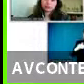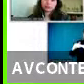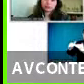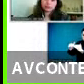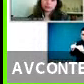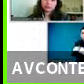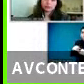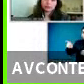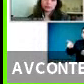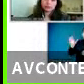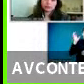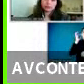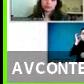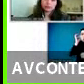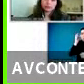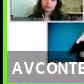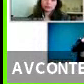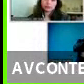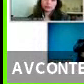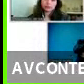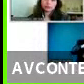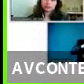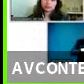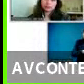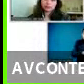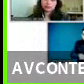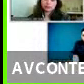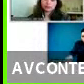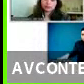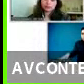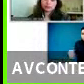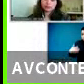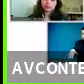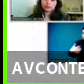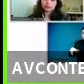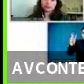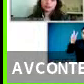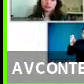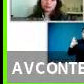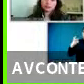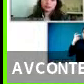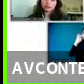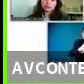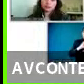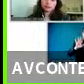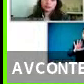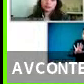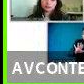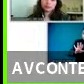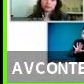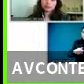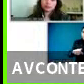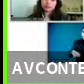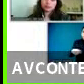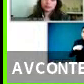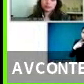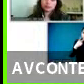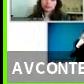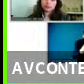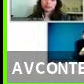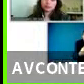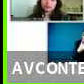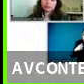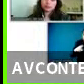But did media cover it? No, because in 1995, media wasn't enough present. Urgent action must be taken,